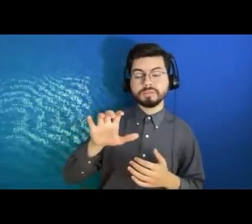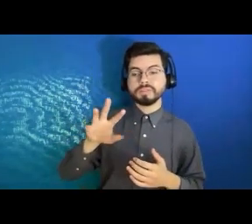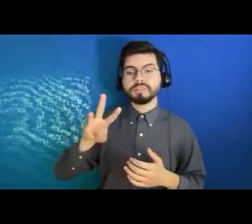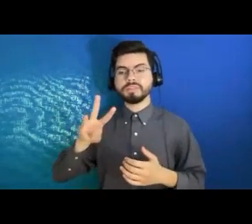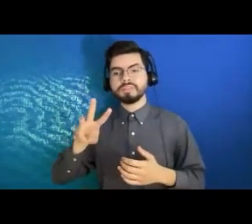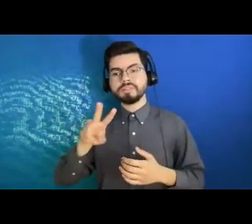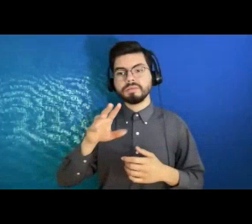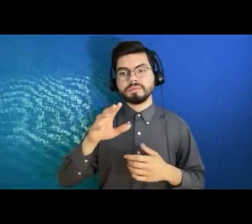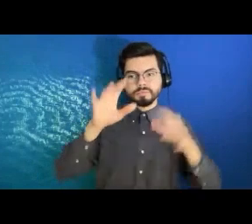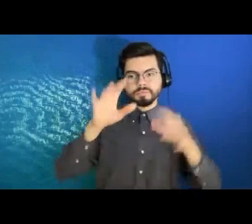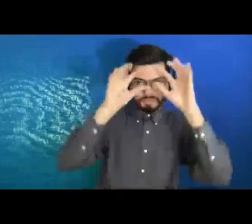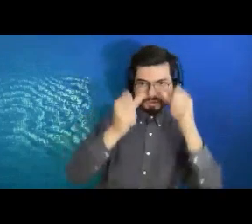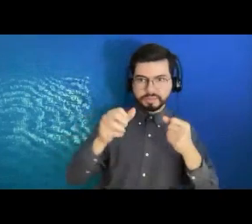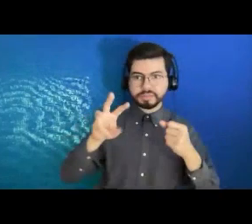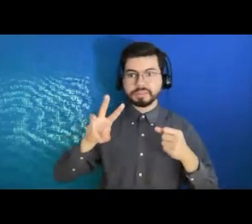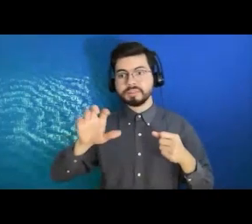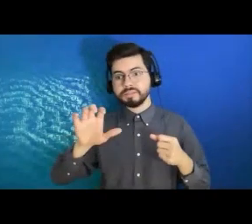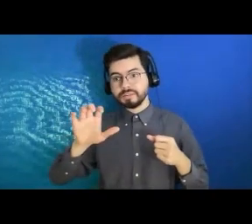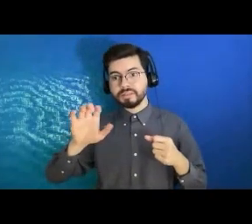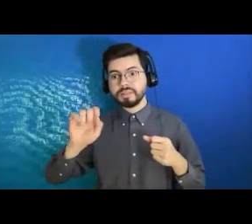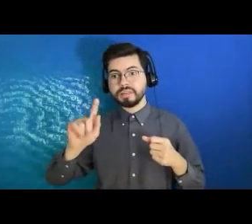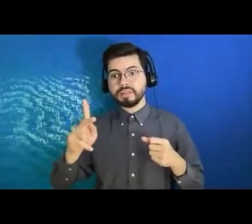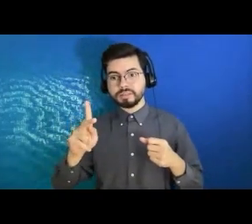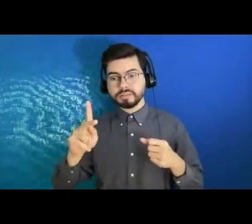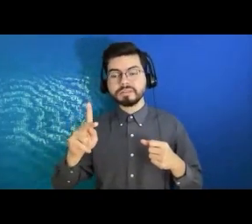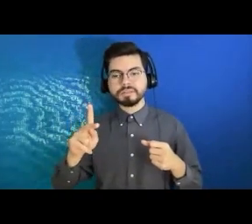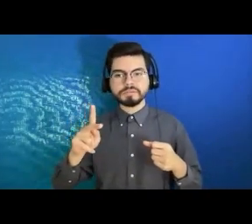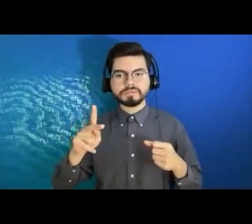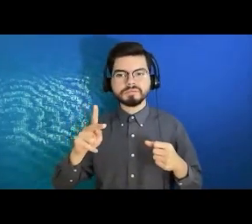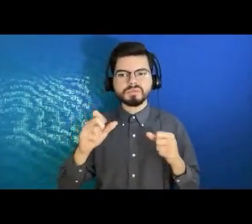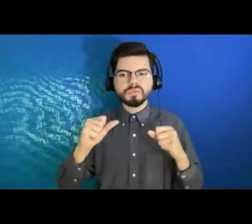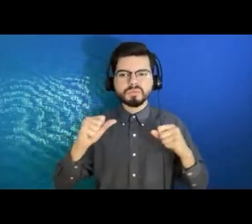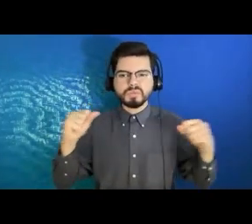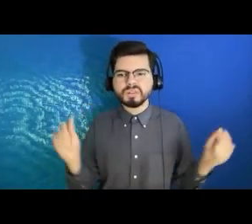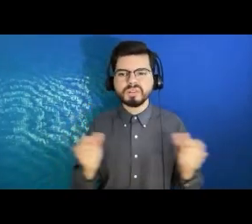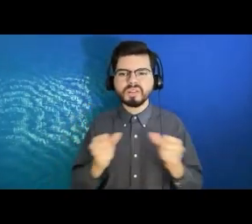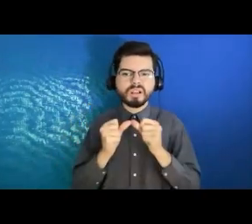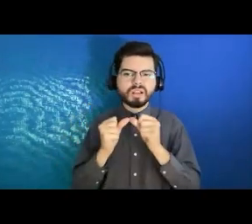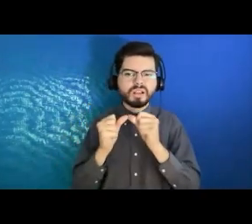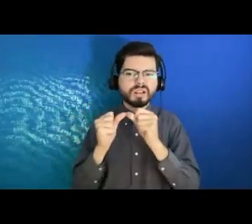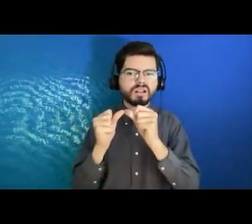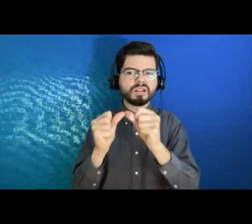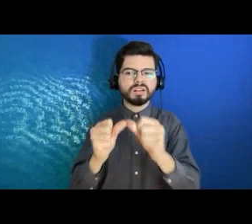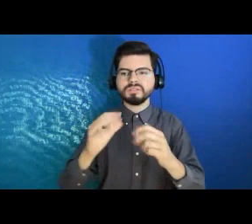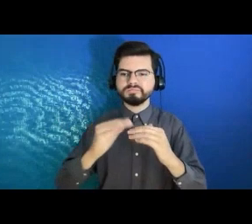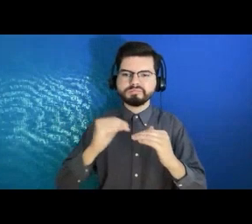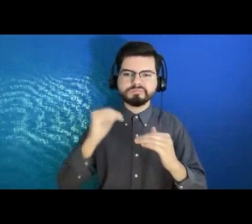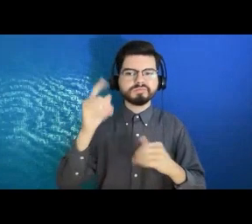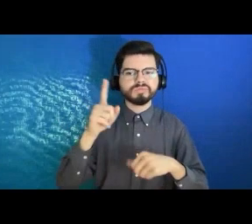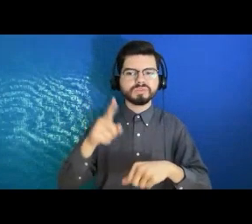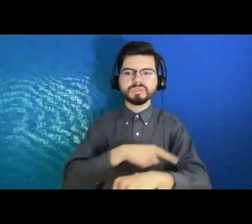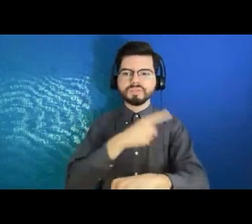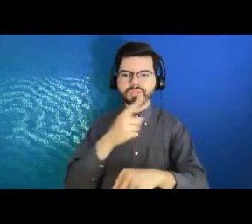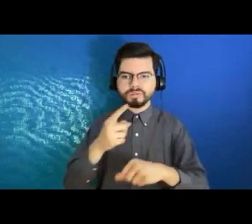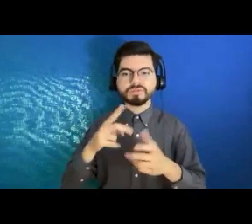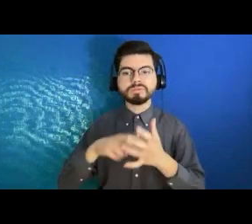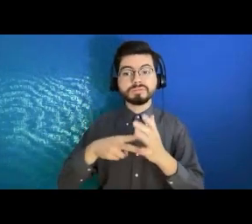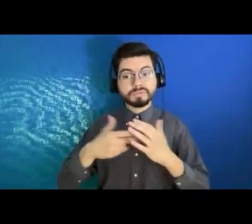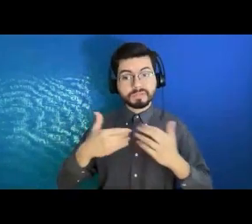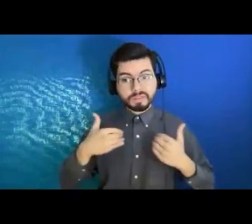we had a lot of carcasses for bears to feed on. And so to protect disturbance of bears on carcasses and increase human